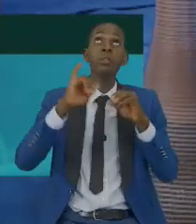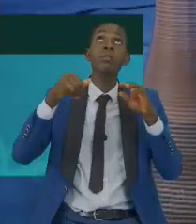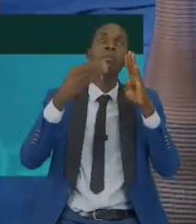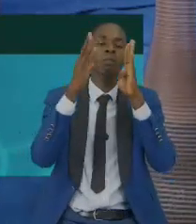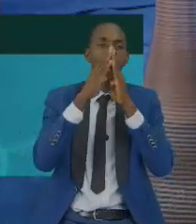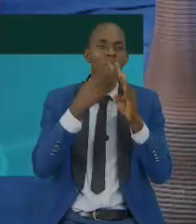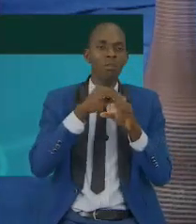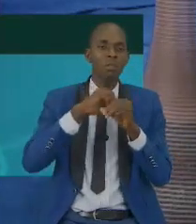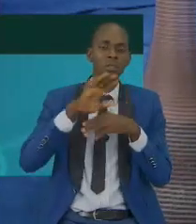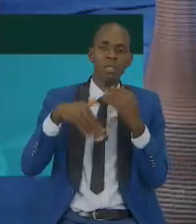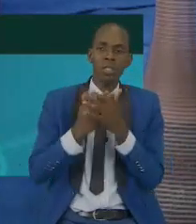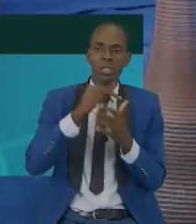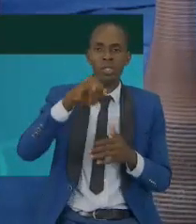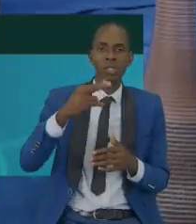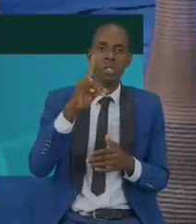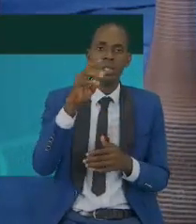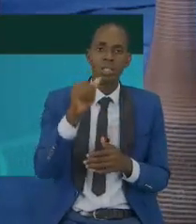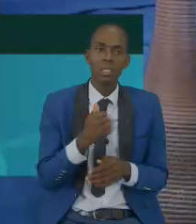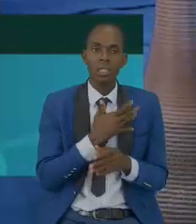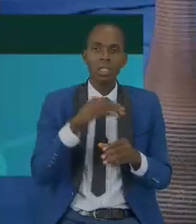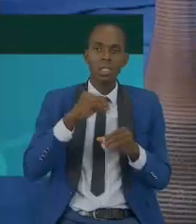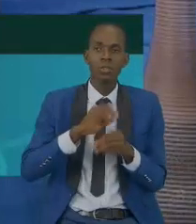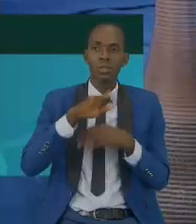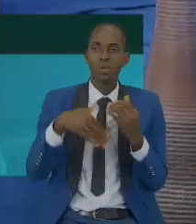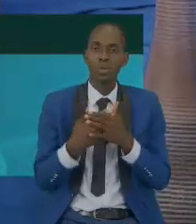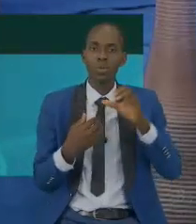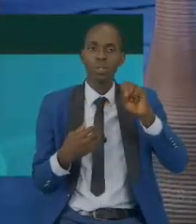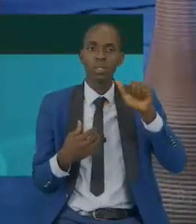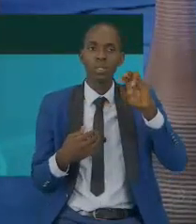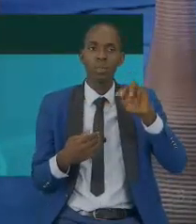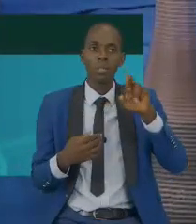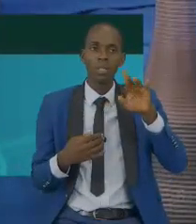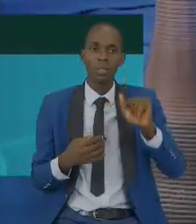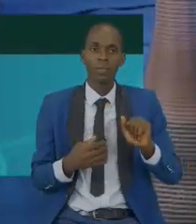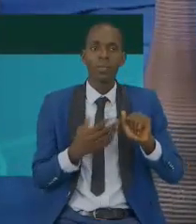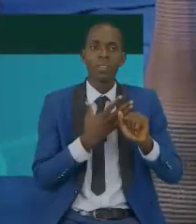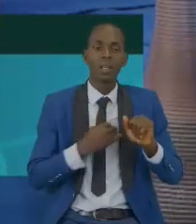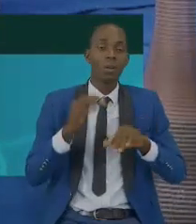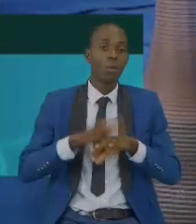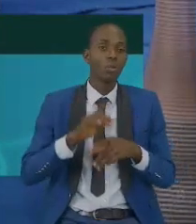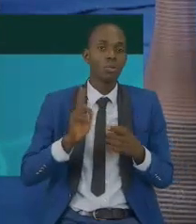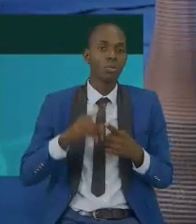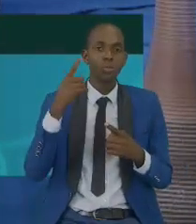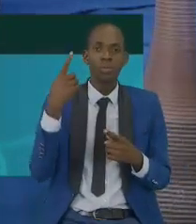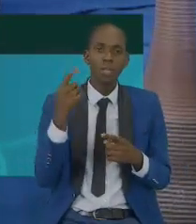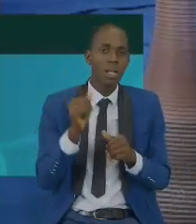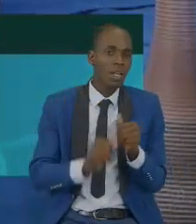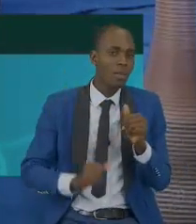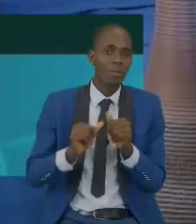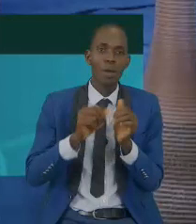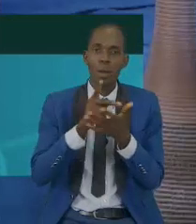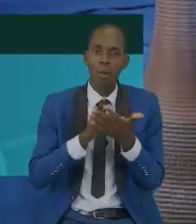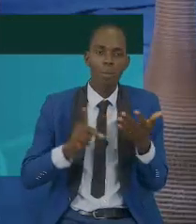Judea, and in Samaria, unto the uttermost part of the earth. Unto the